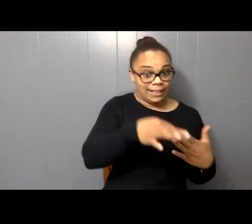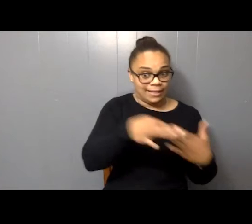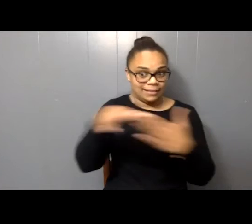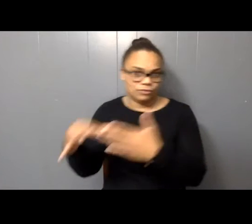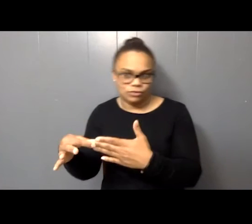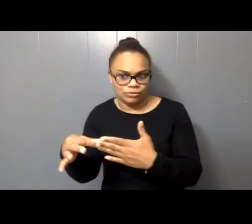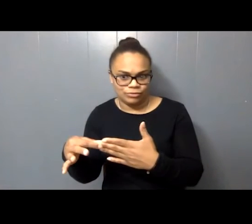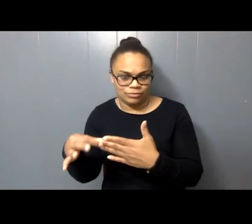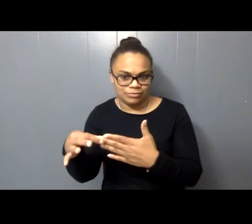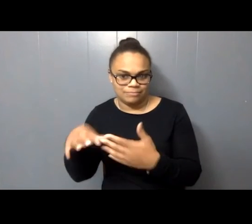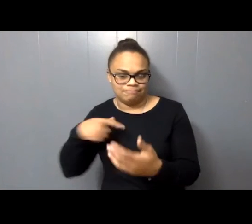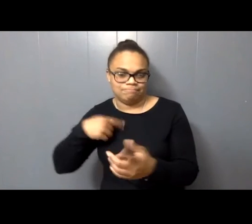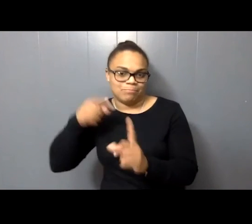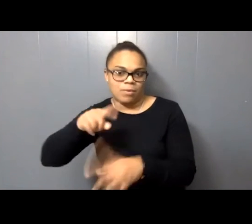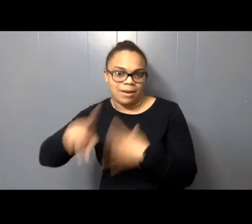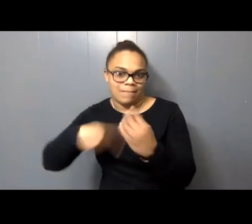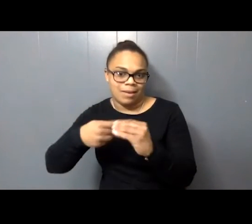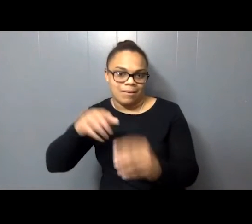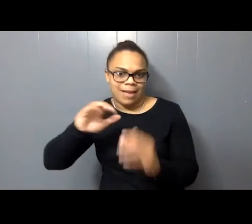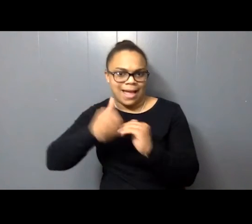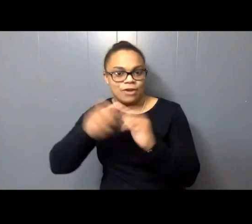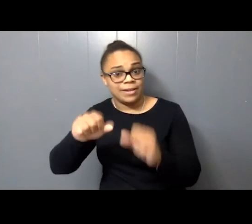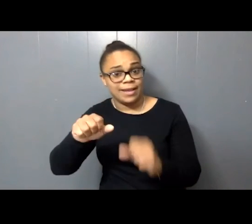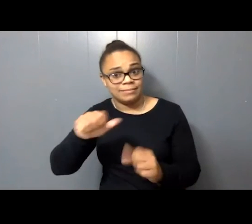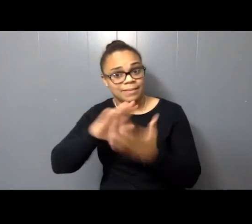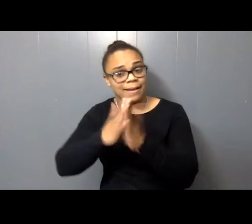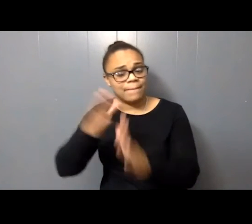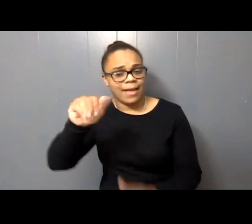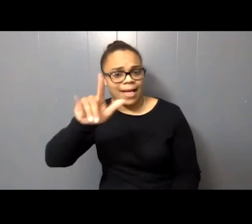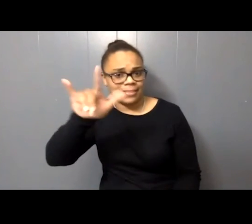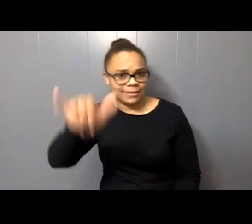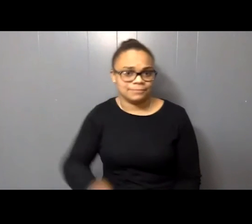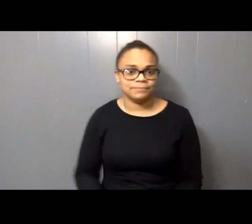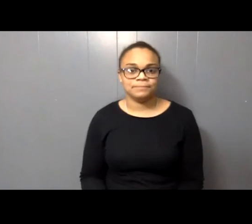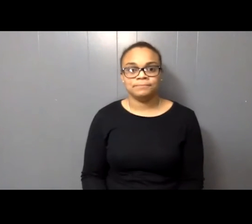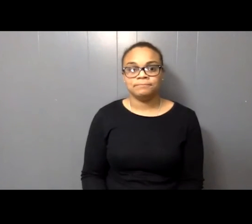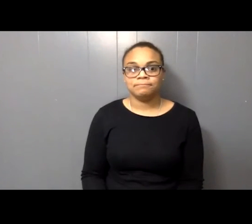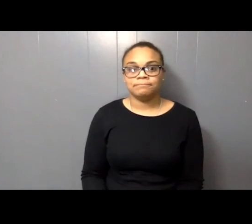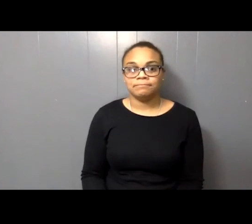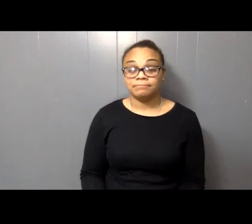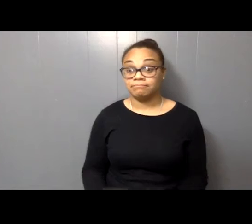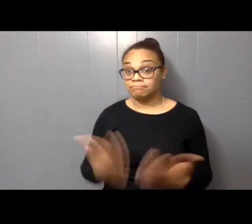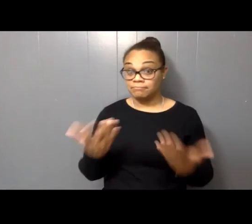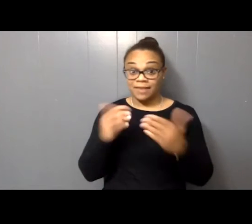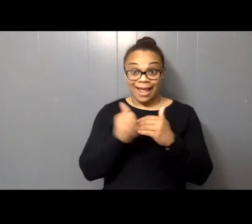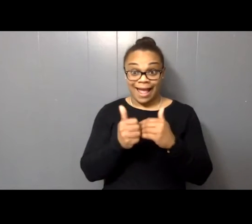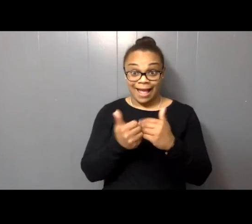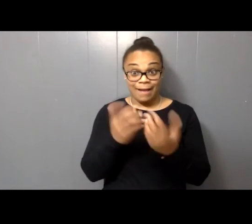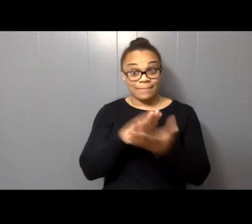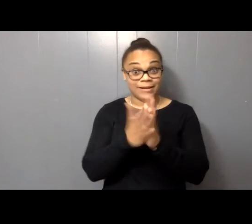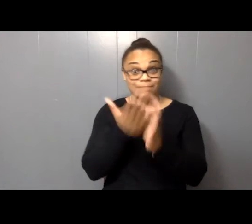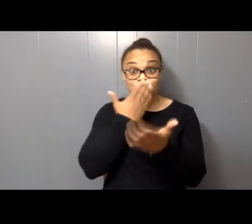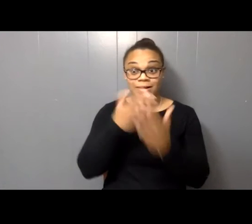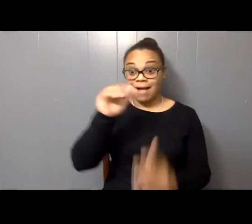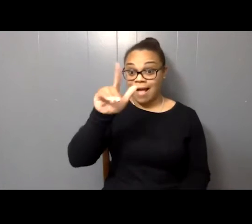allied. Um, and one of the most important parts of being allied is learning. And so that means